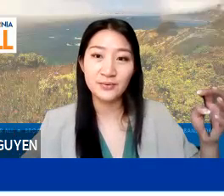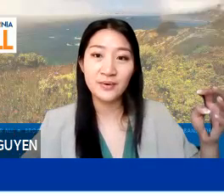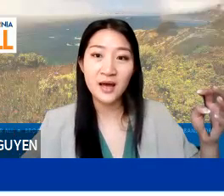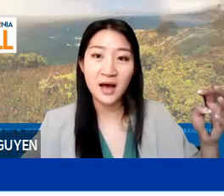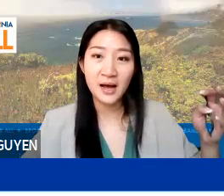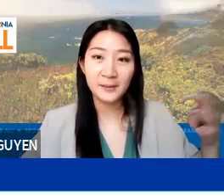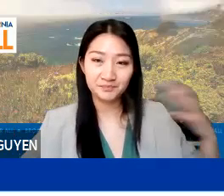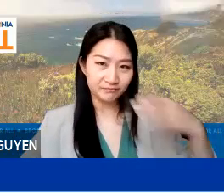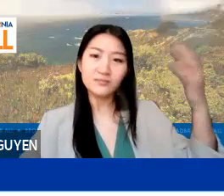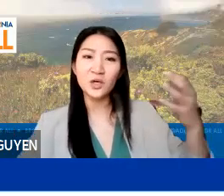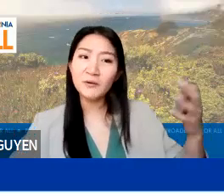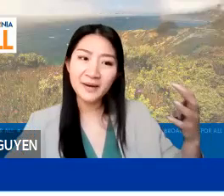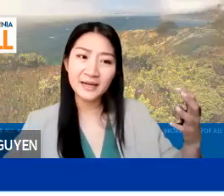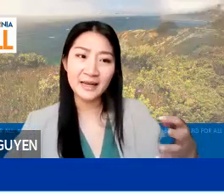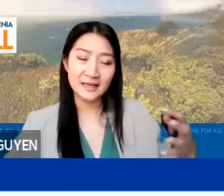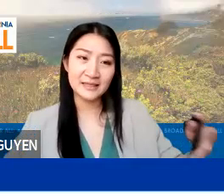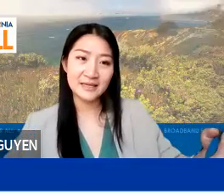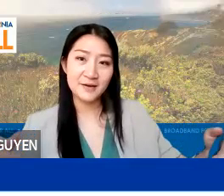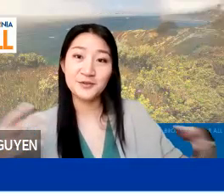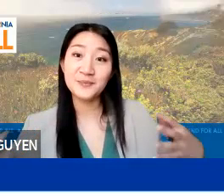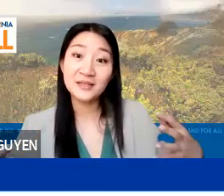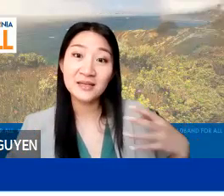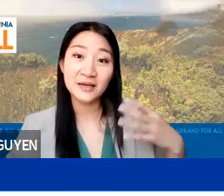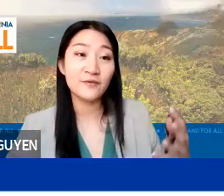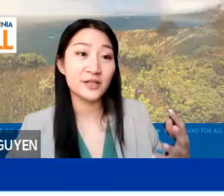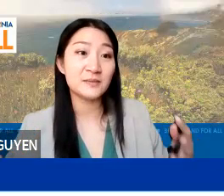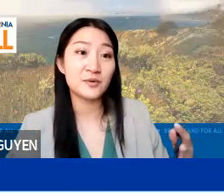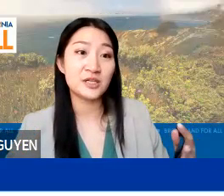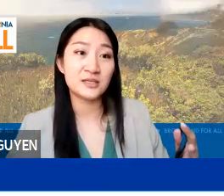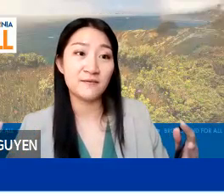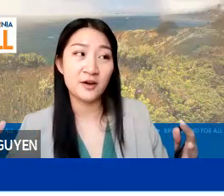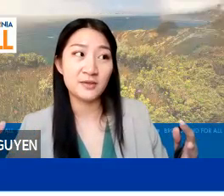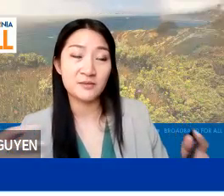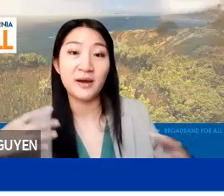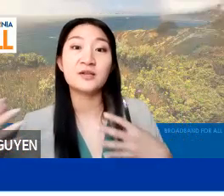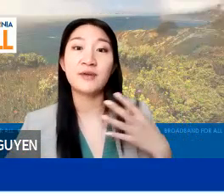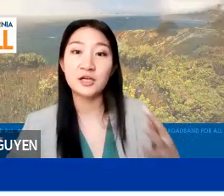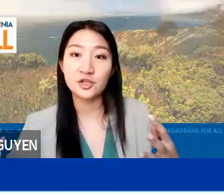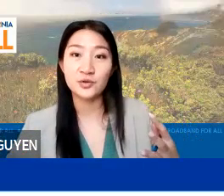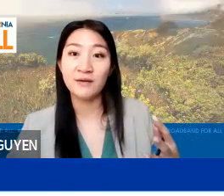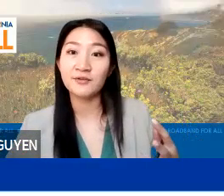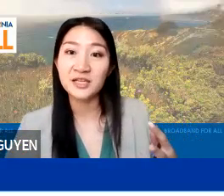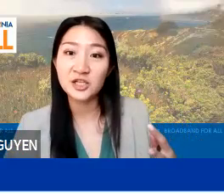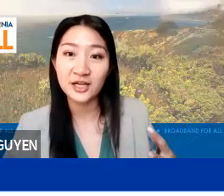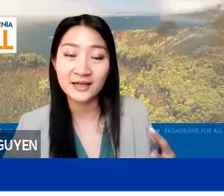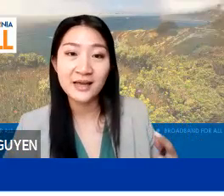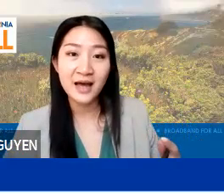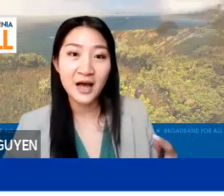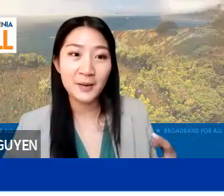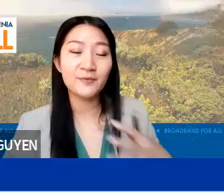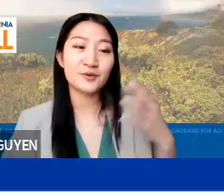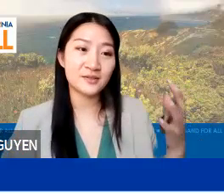free to go off mic and respond. Like hopefully this portion is a very much a bi-directional